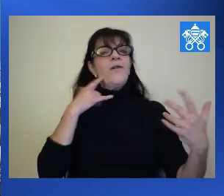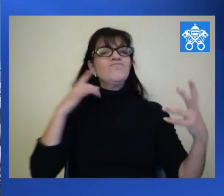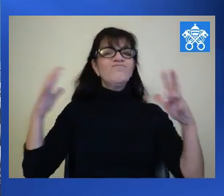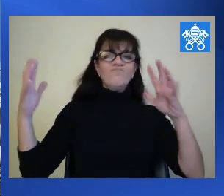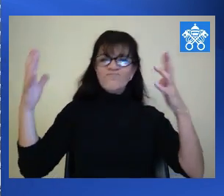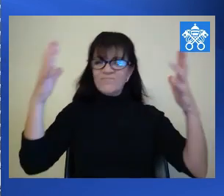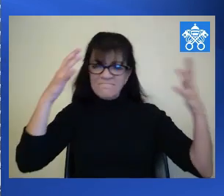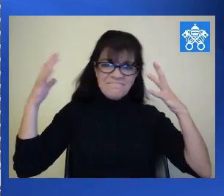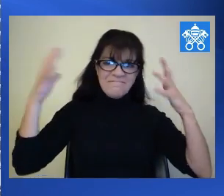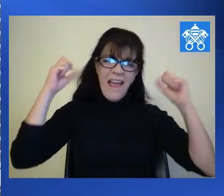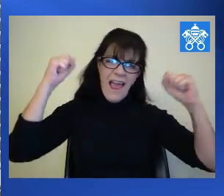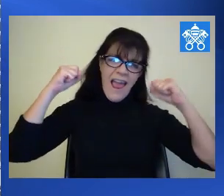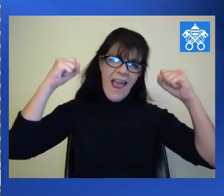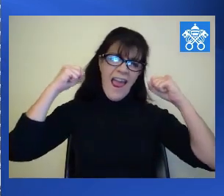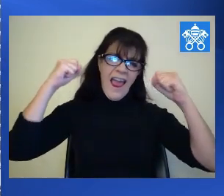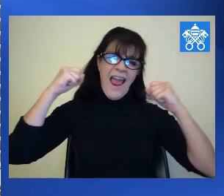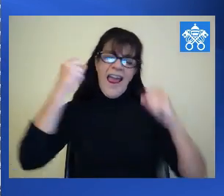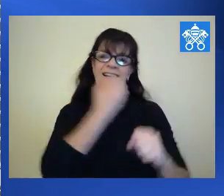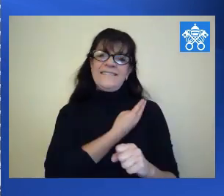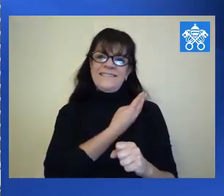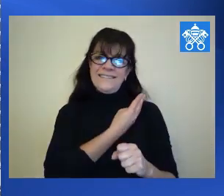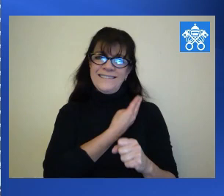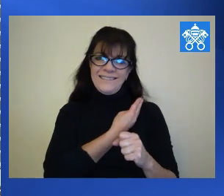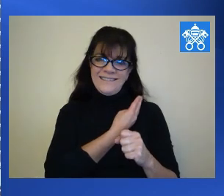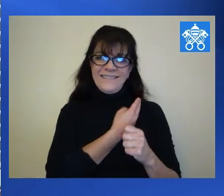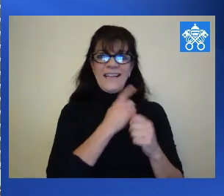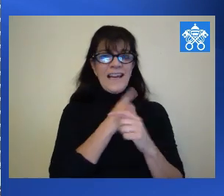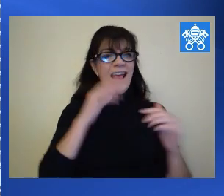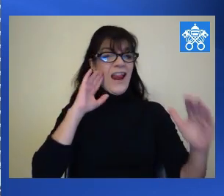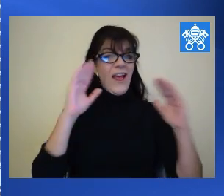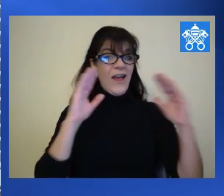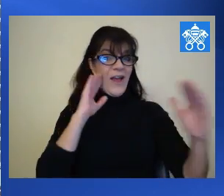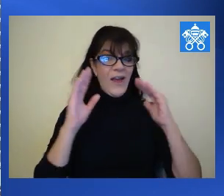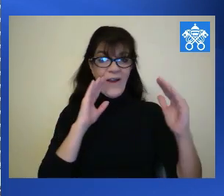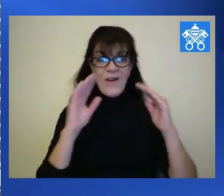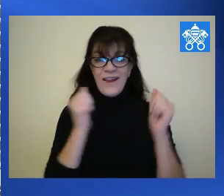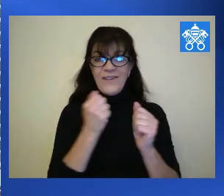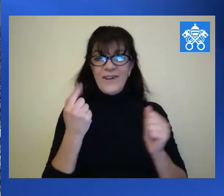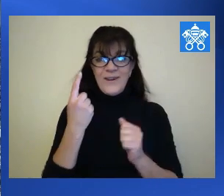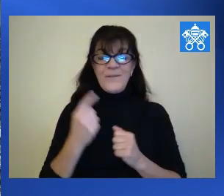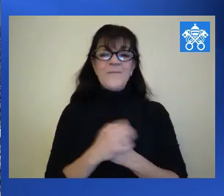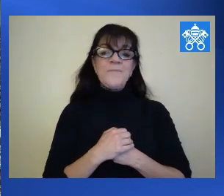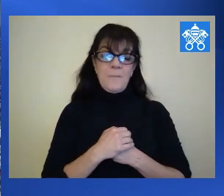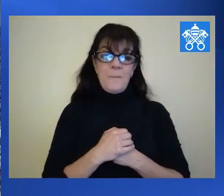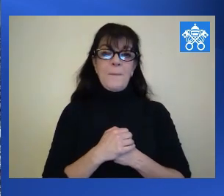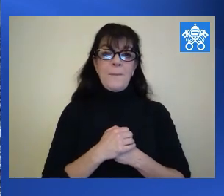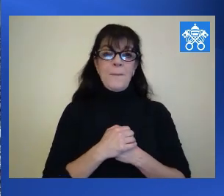now coming to us through the window and greeting everybody who is here